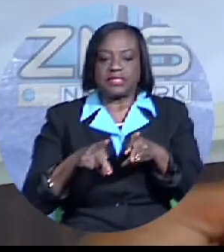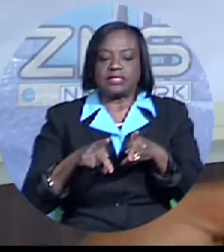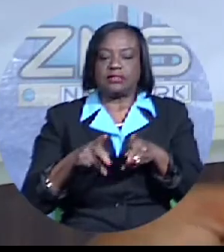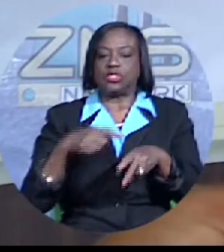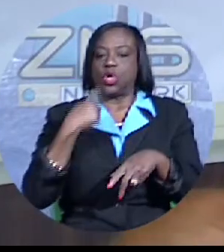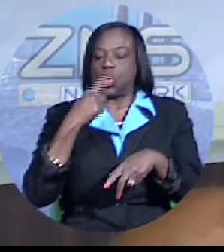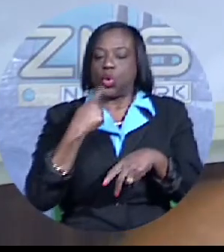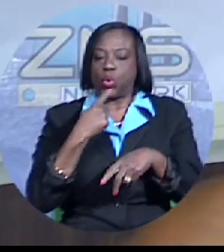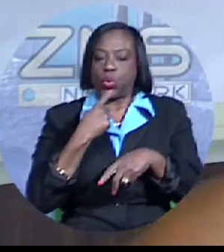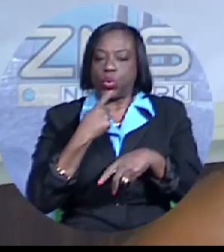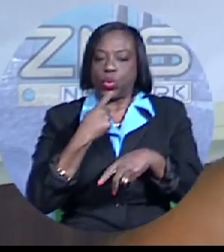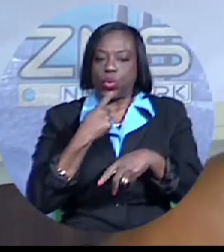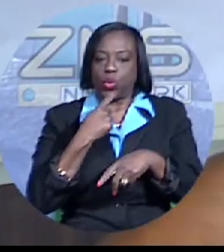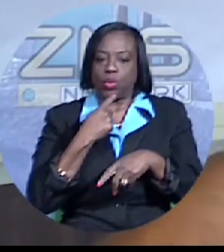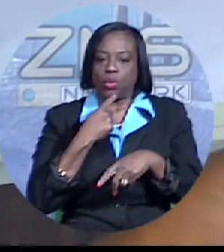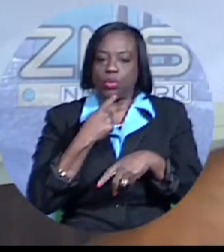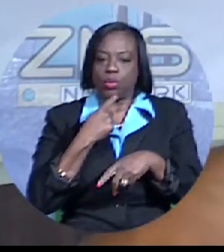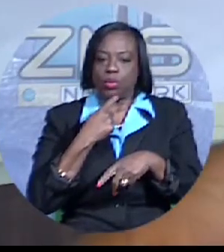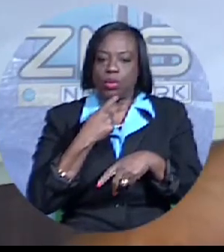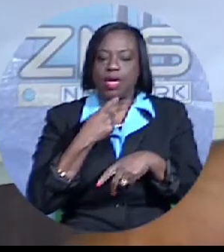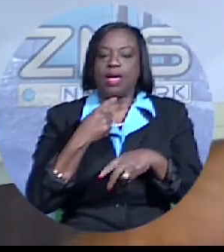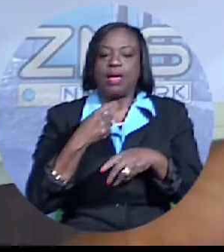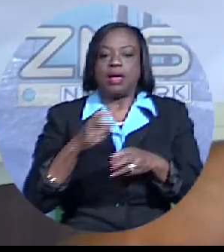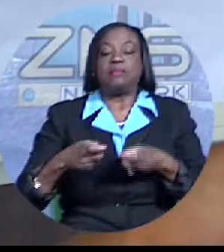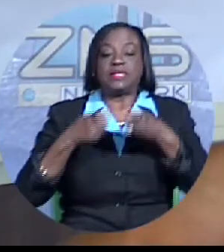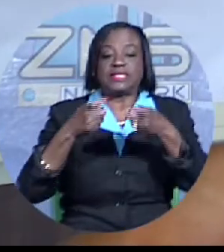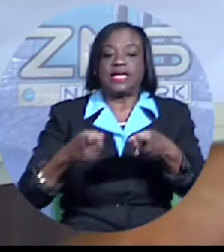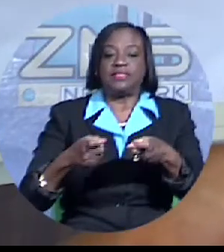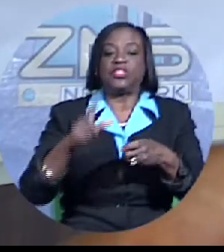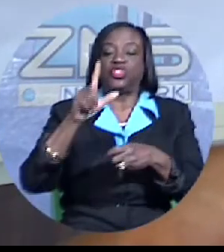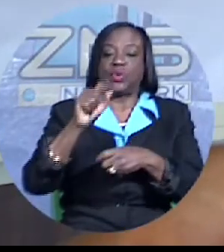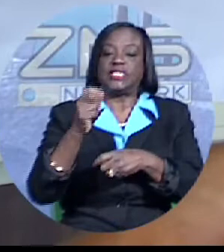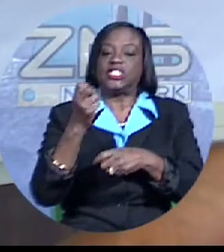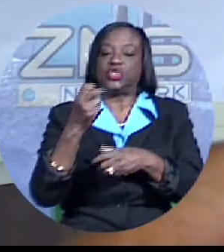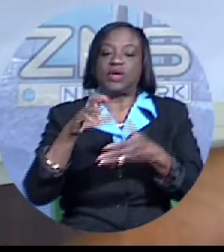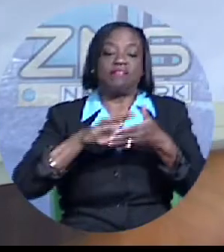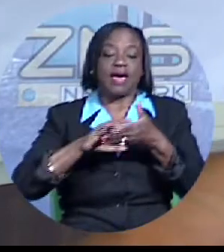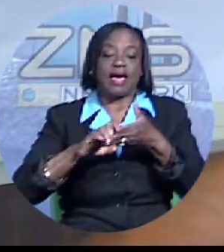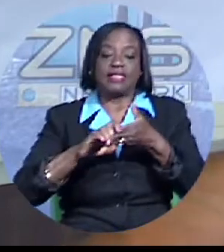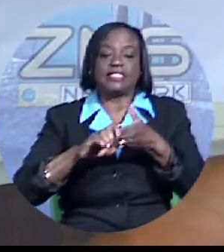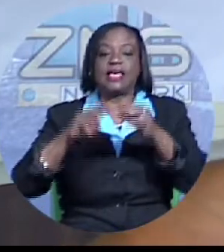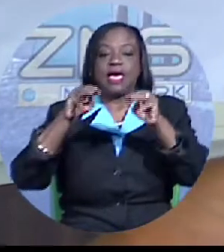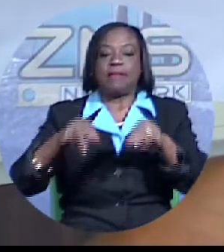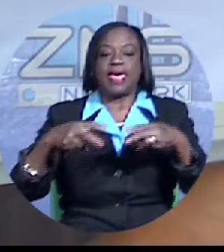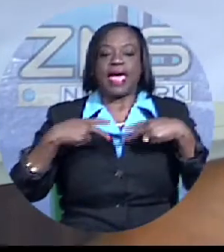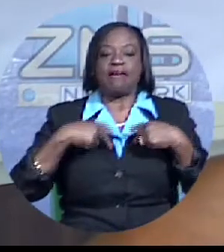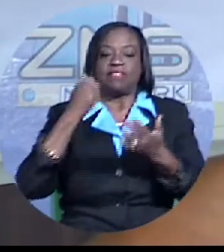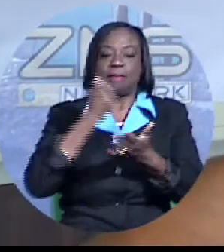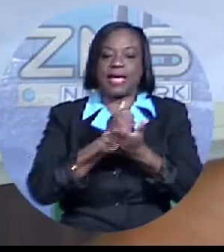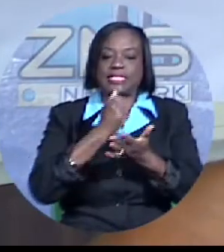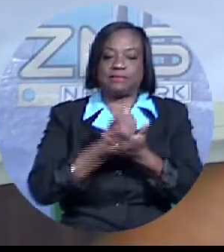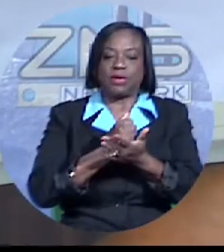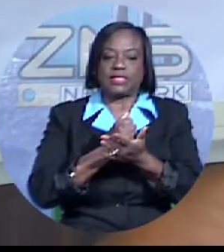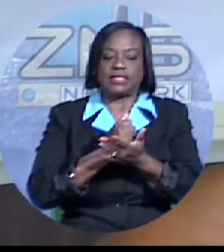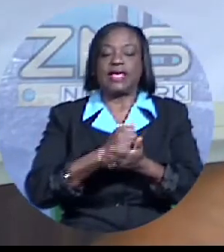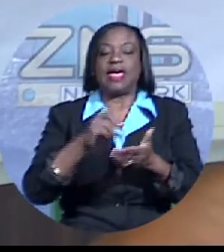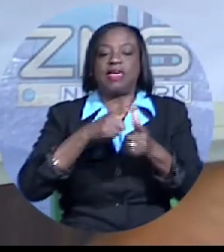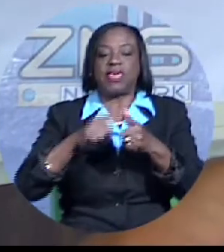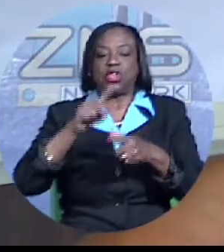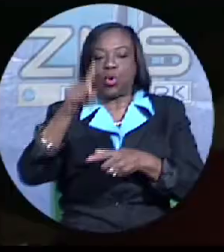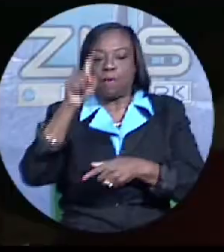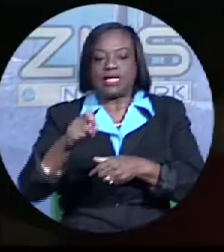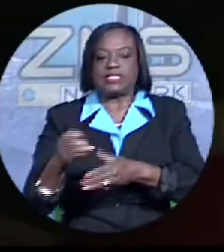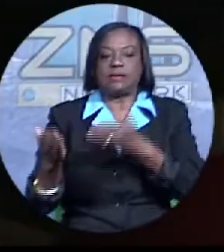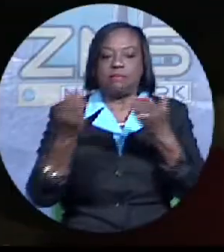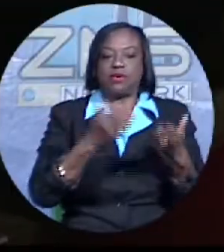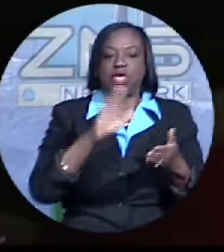who present the 2012 card may very well have their passports. And if you have your passports, it's better for you to bring your passport than